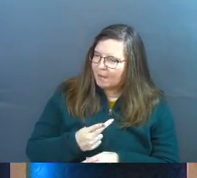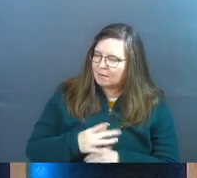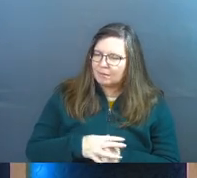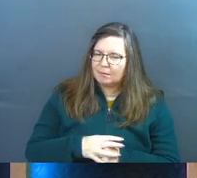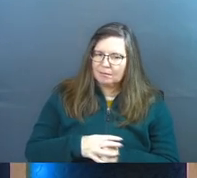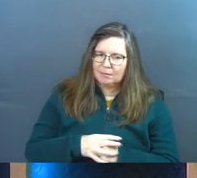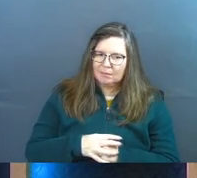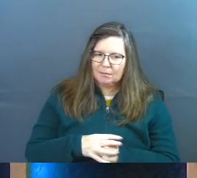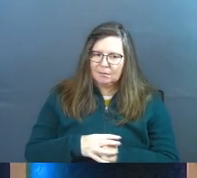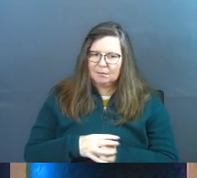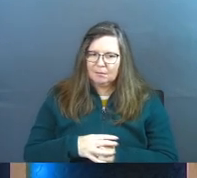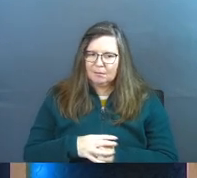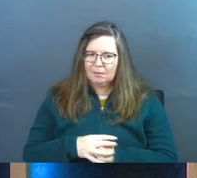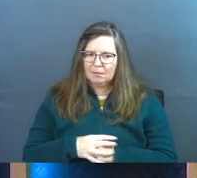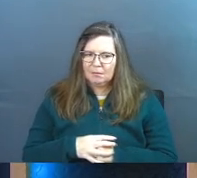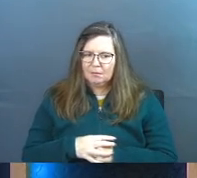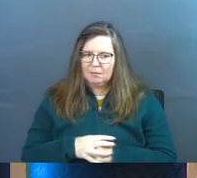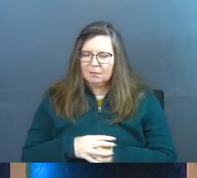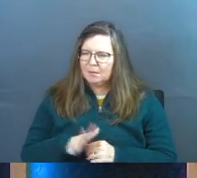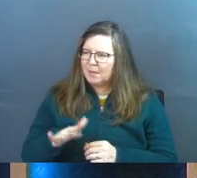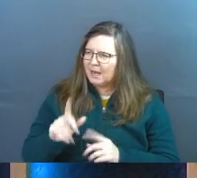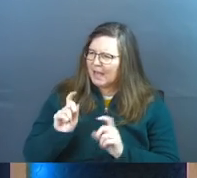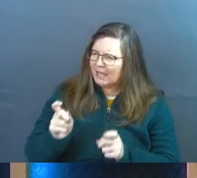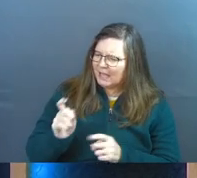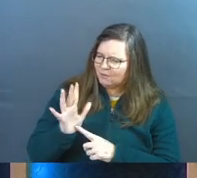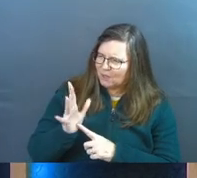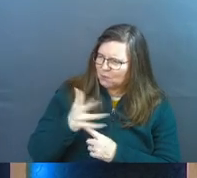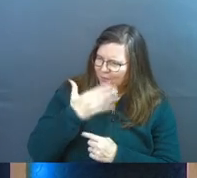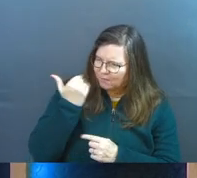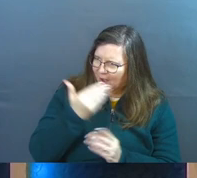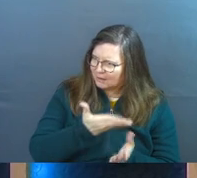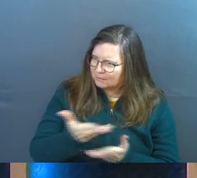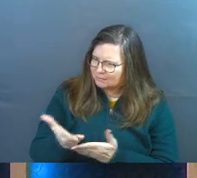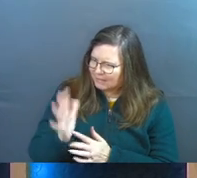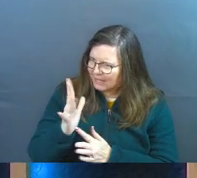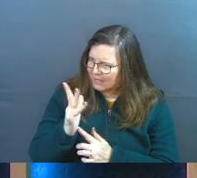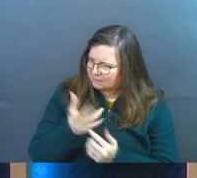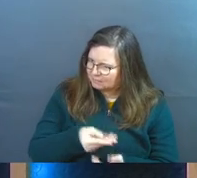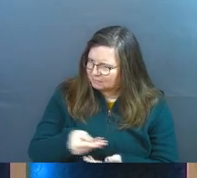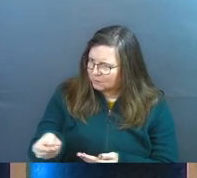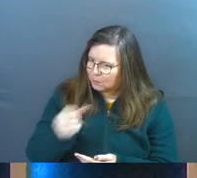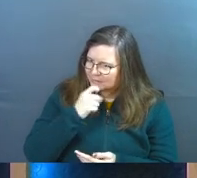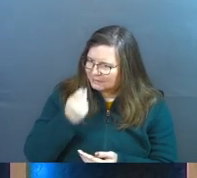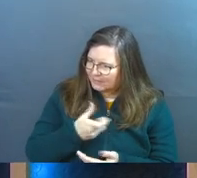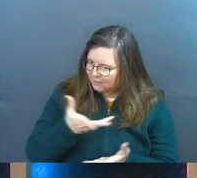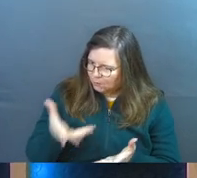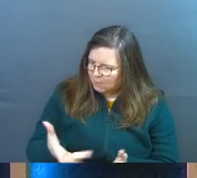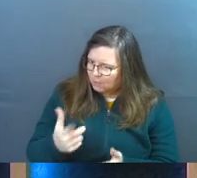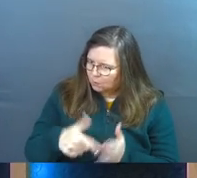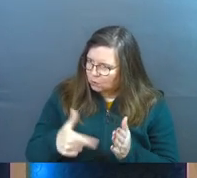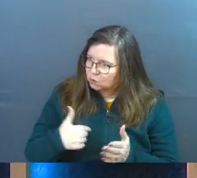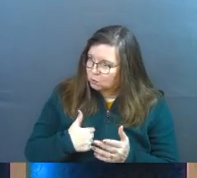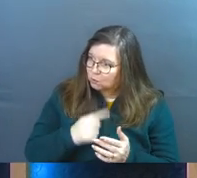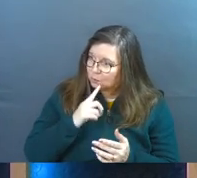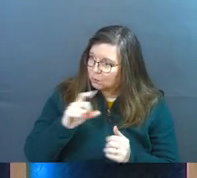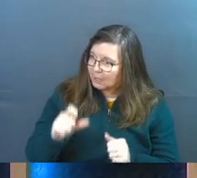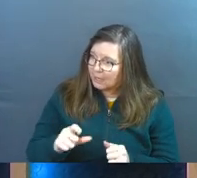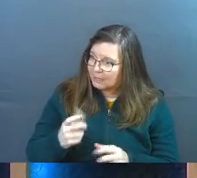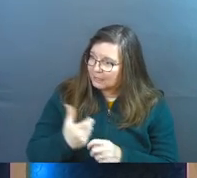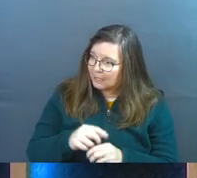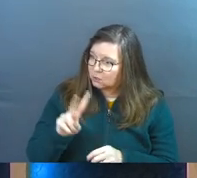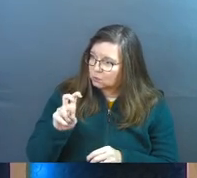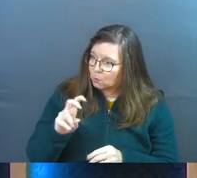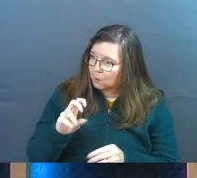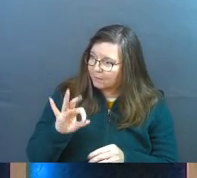Well, but how is this? I gave you the candlesticks too, Valjean, which are of silver like the rest and for which you could certainly